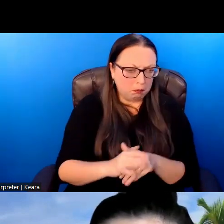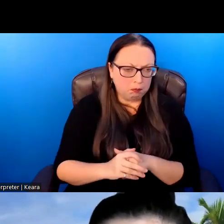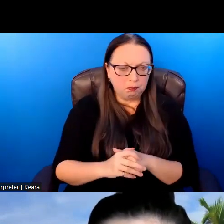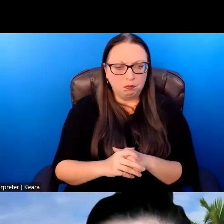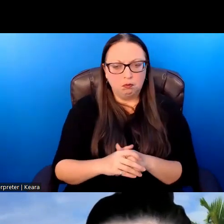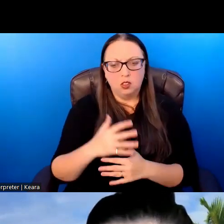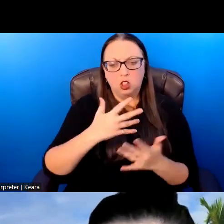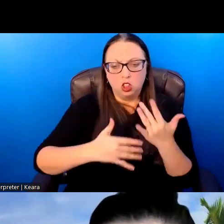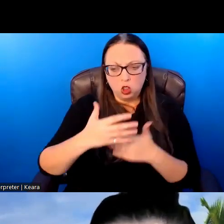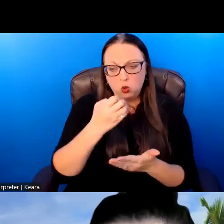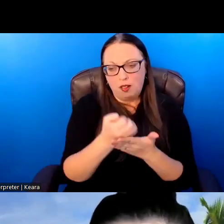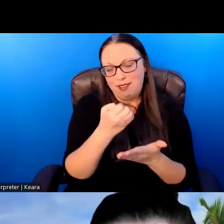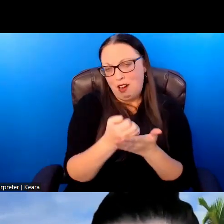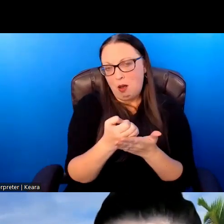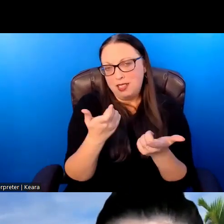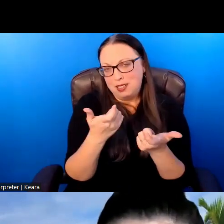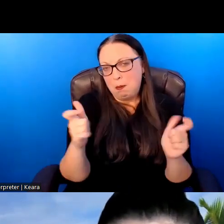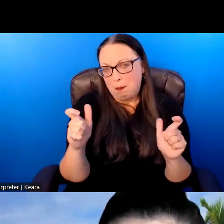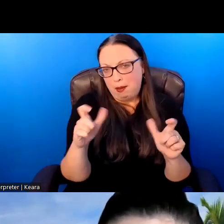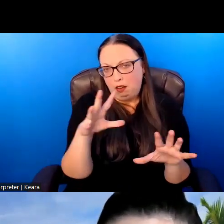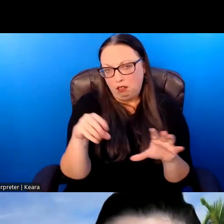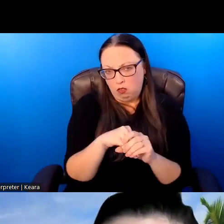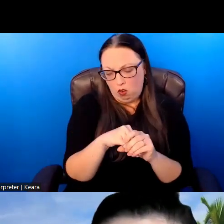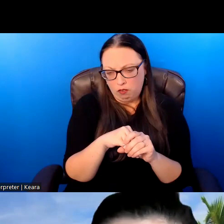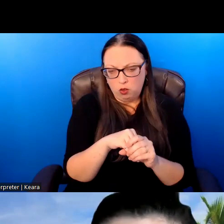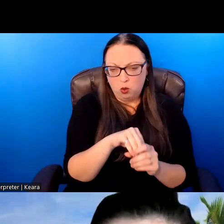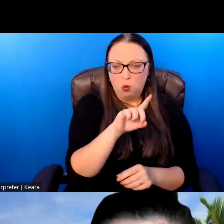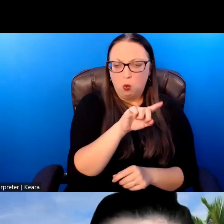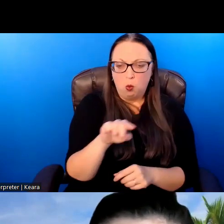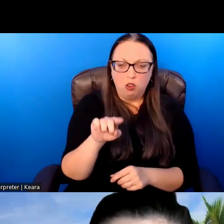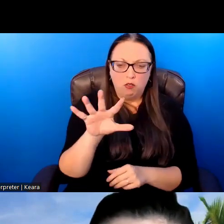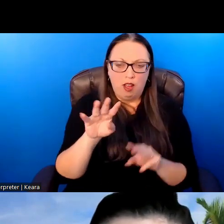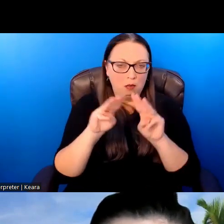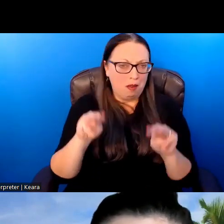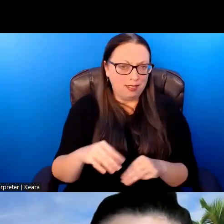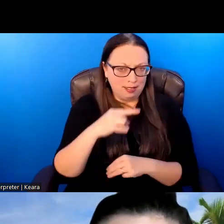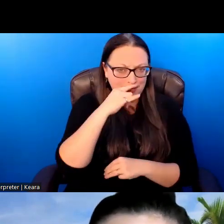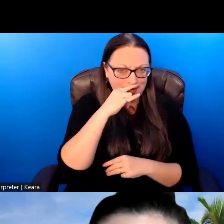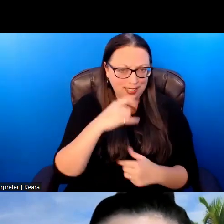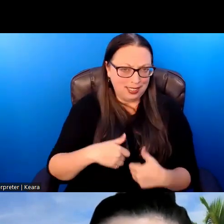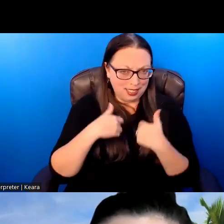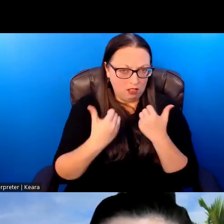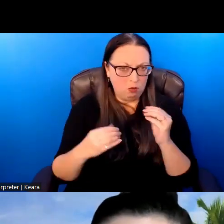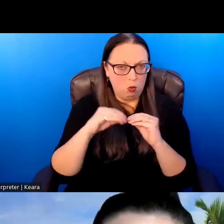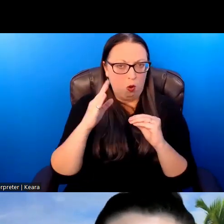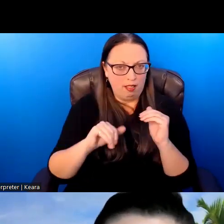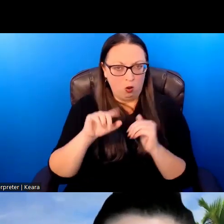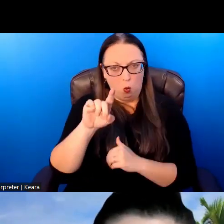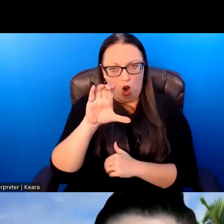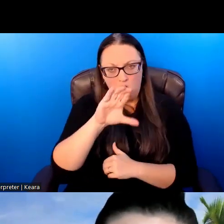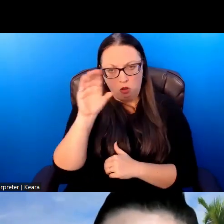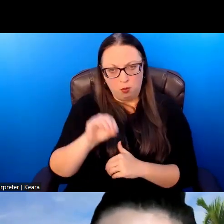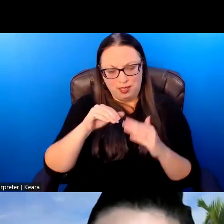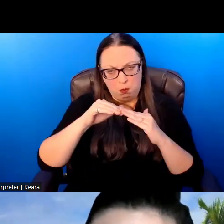Social economics plays a huge part. One to 5 Montana kids live more than 100% below the federal